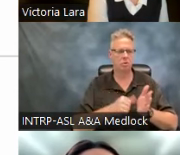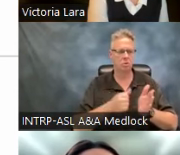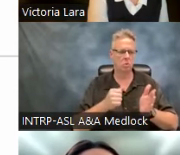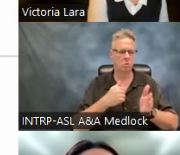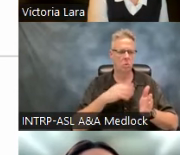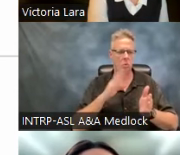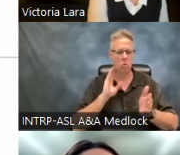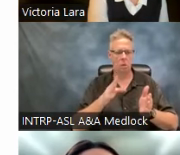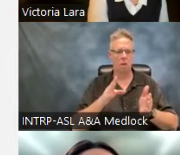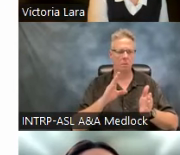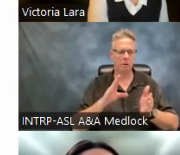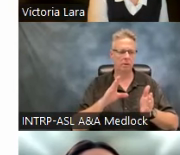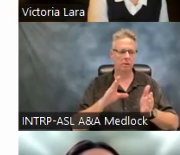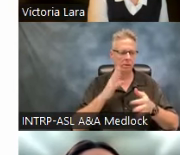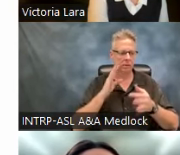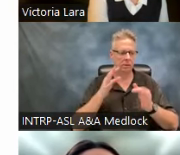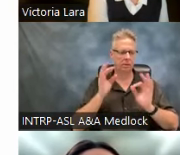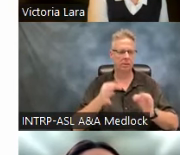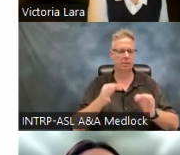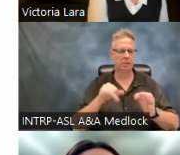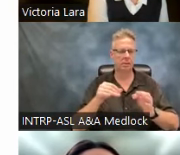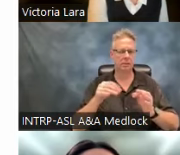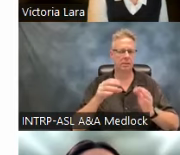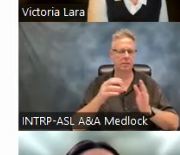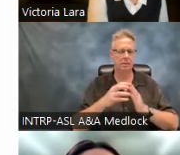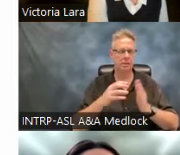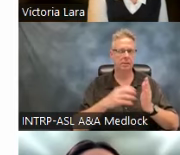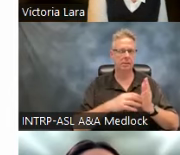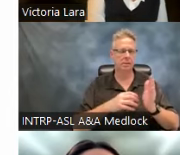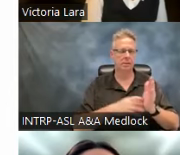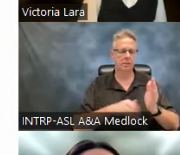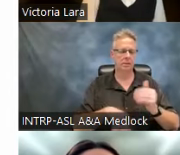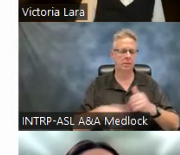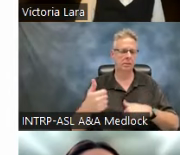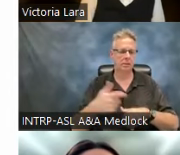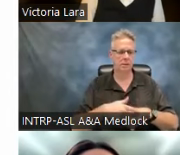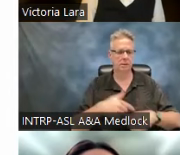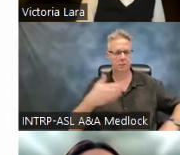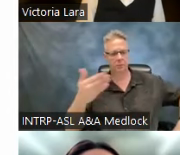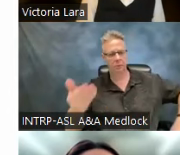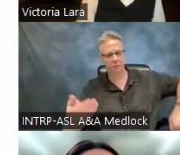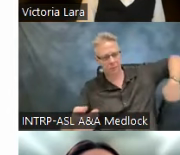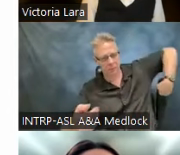be deciding on these sections at a later date.